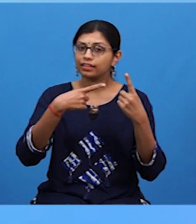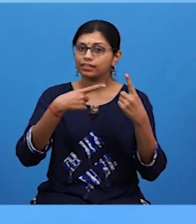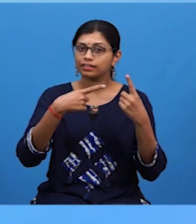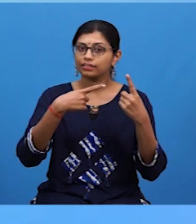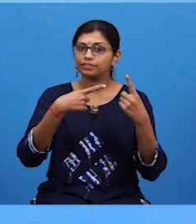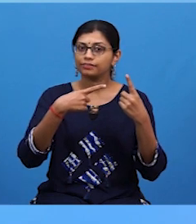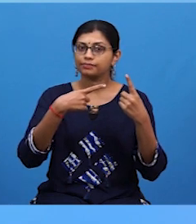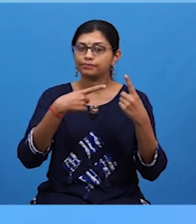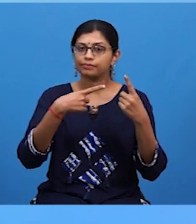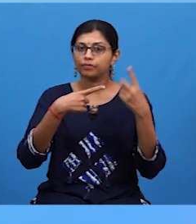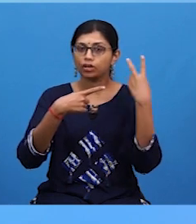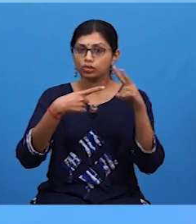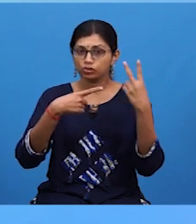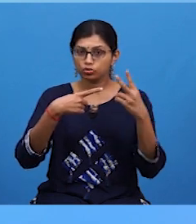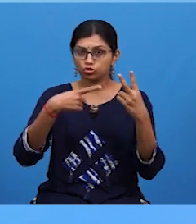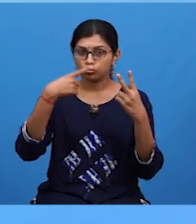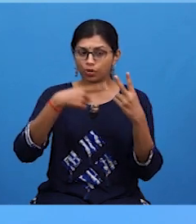11,